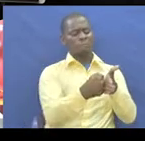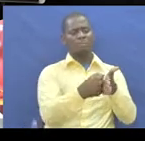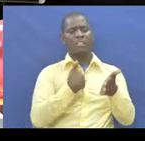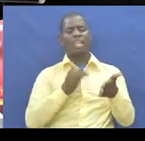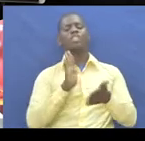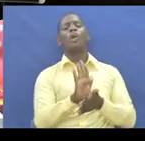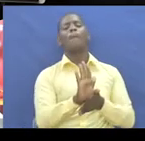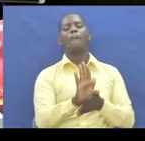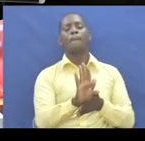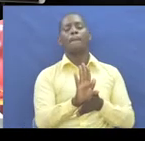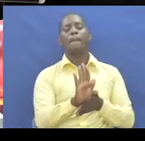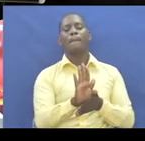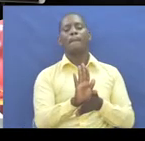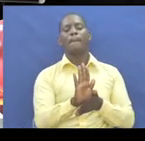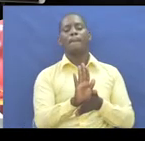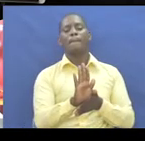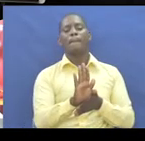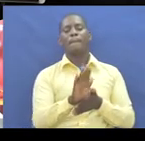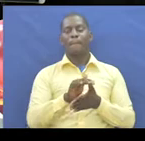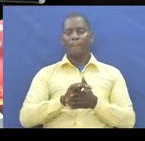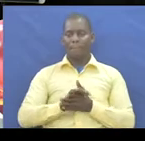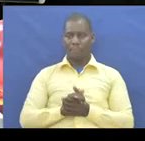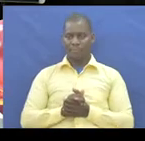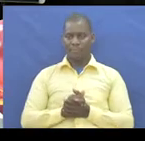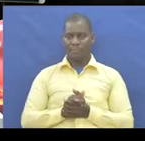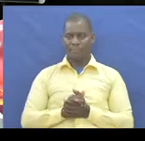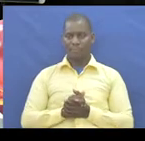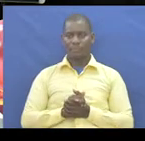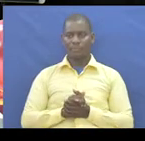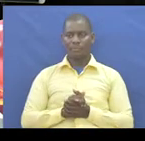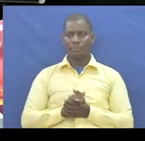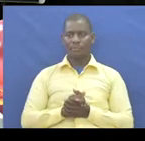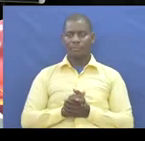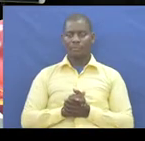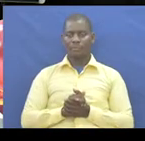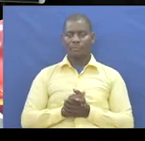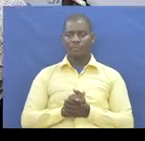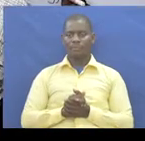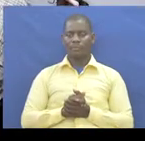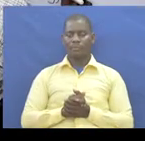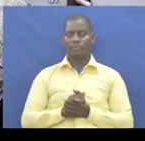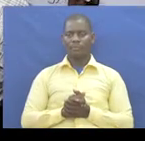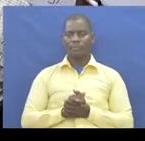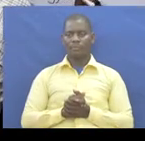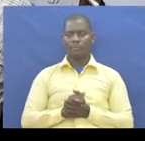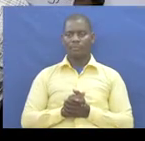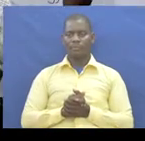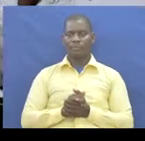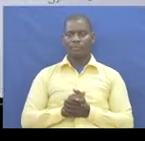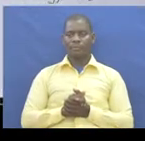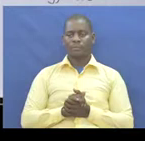we can say also here, we can add one concept, it can stop an object. Also we